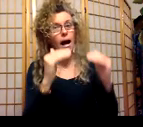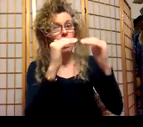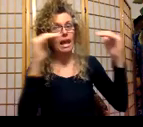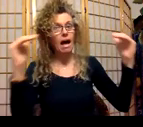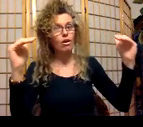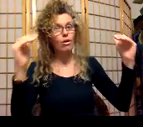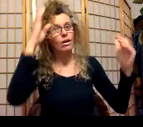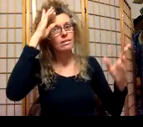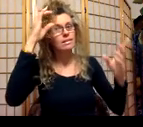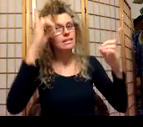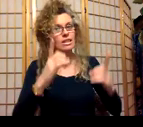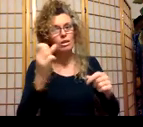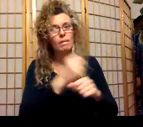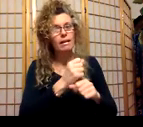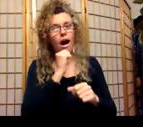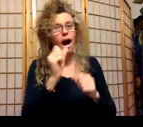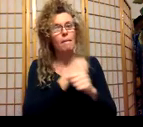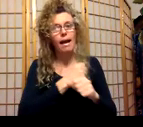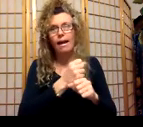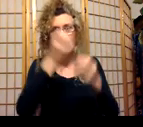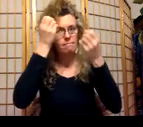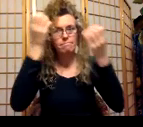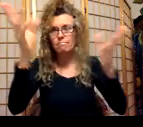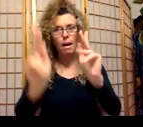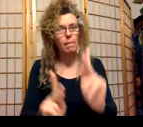which decisions are made that are not made public.